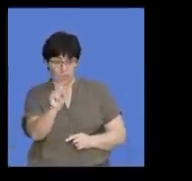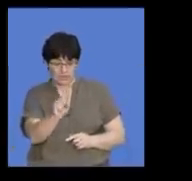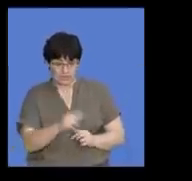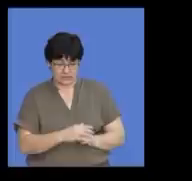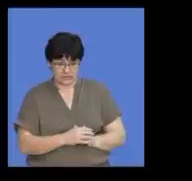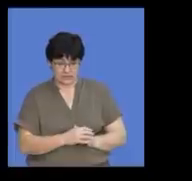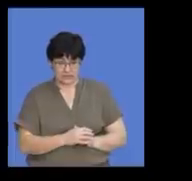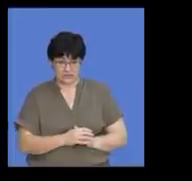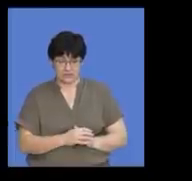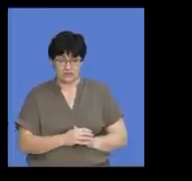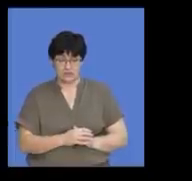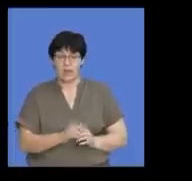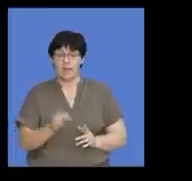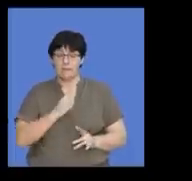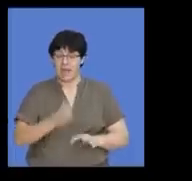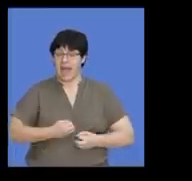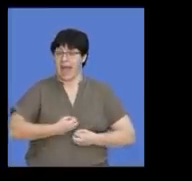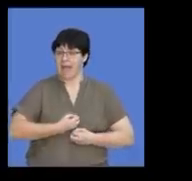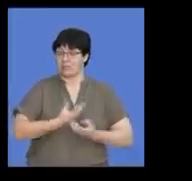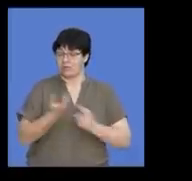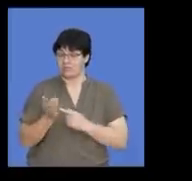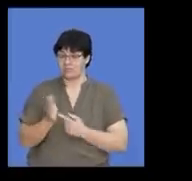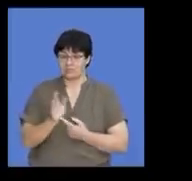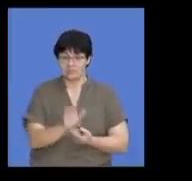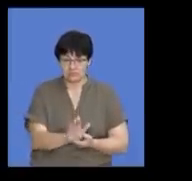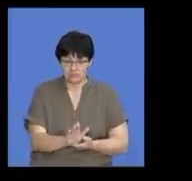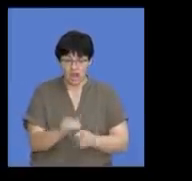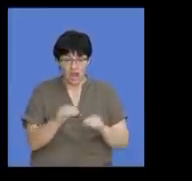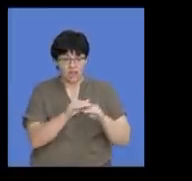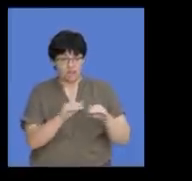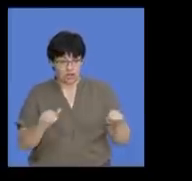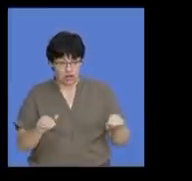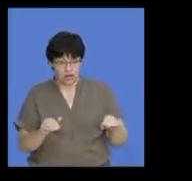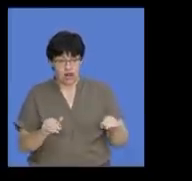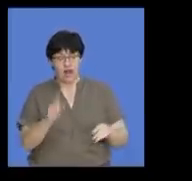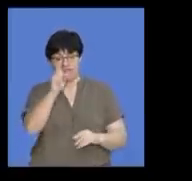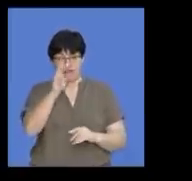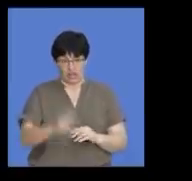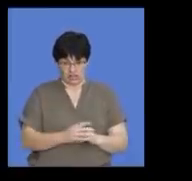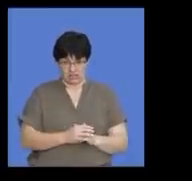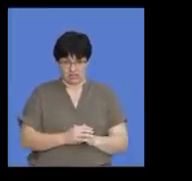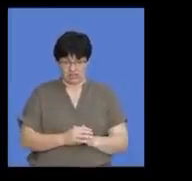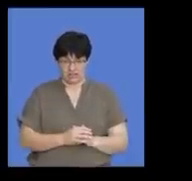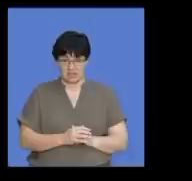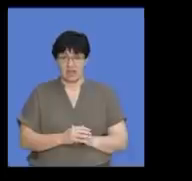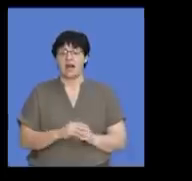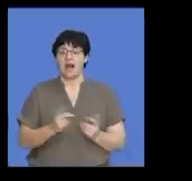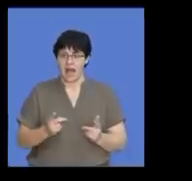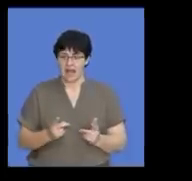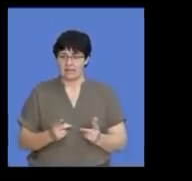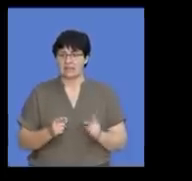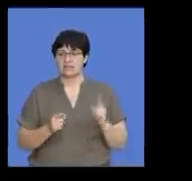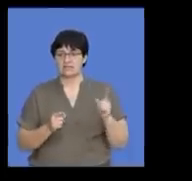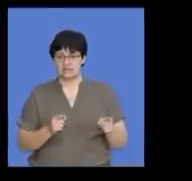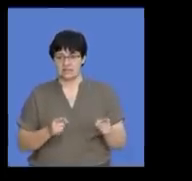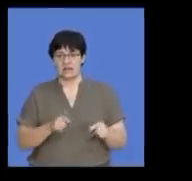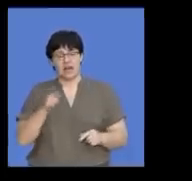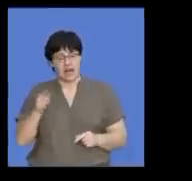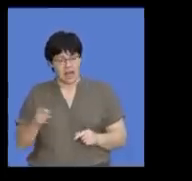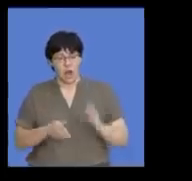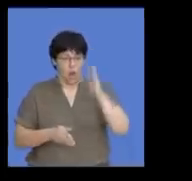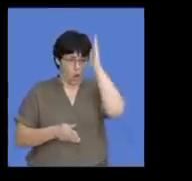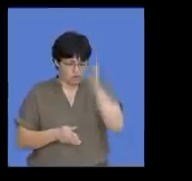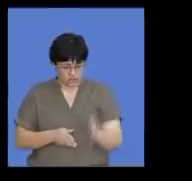following. I express my vertical scale as a fraction, and I express my horizontal scale as a